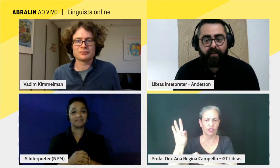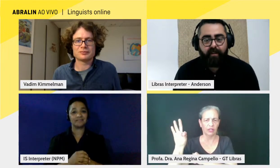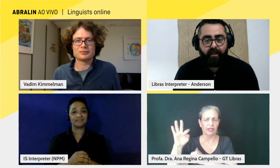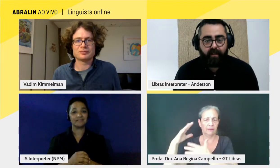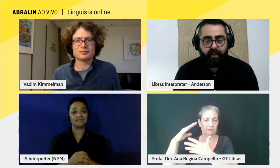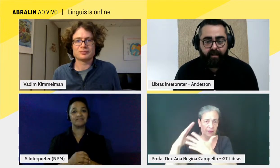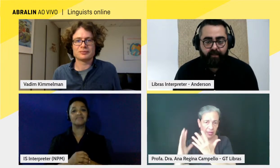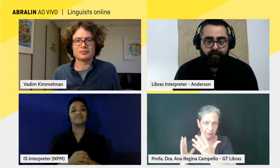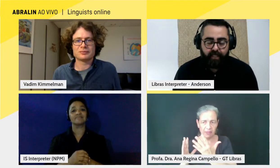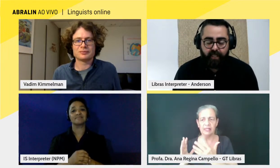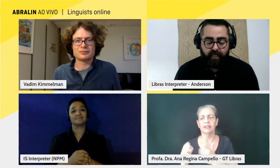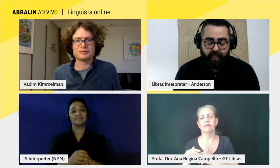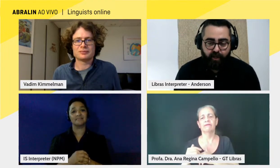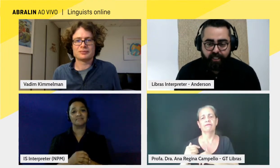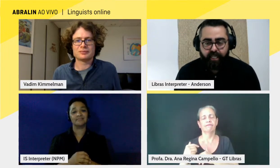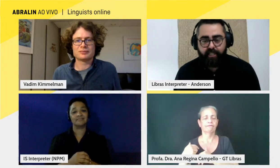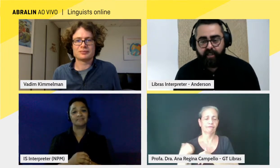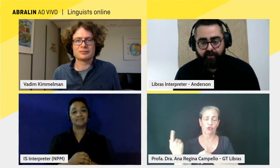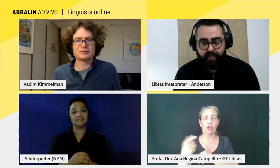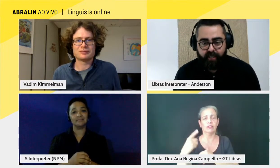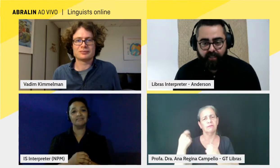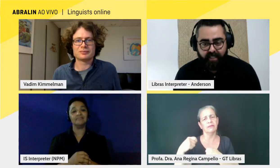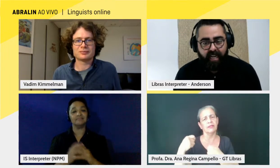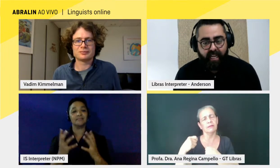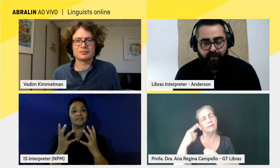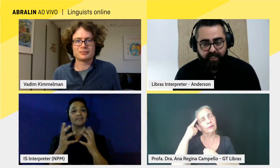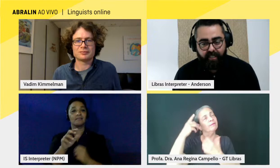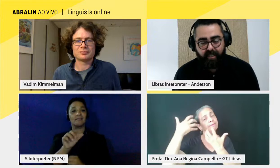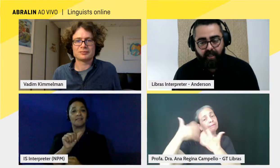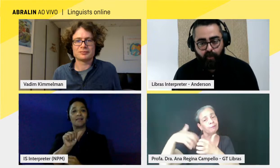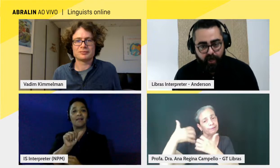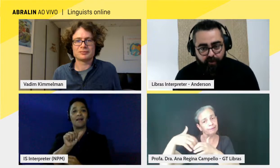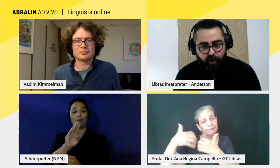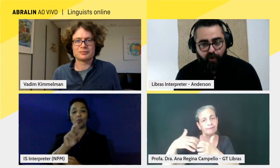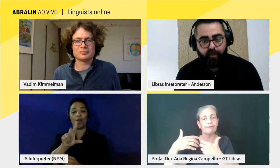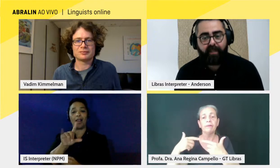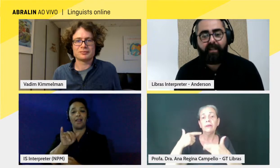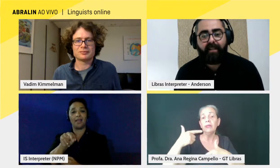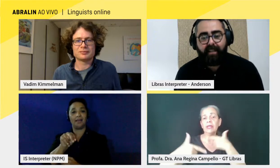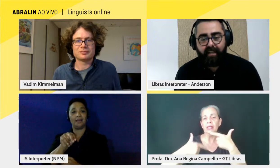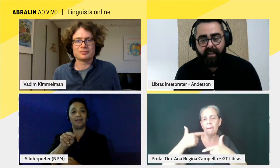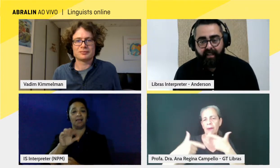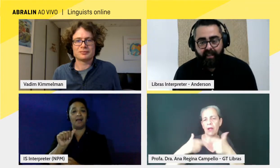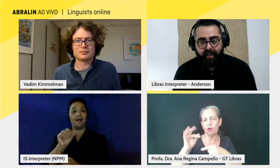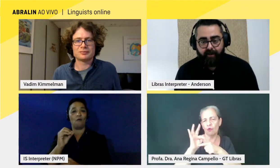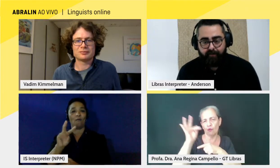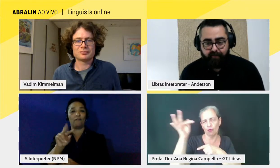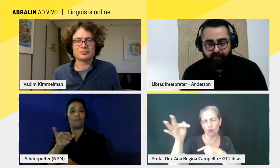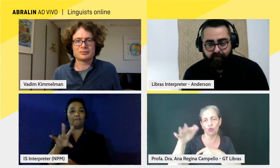vivo, the coordination of the sign language work group,